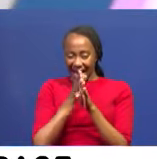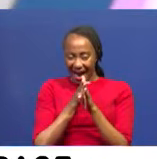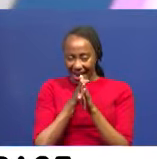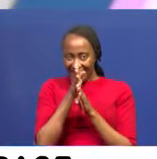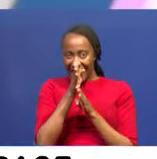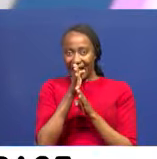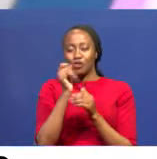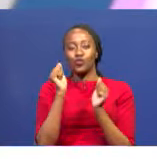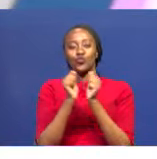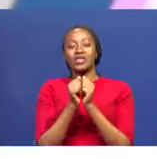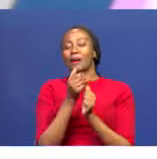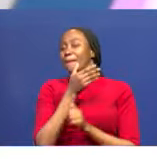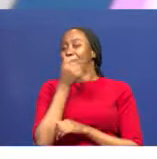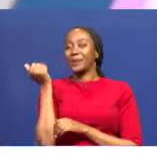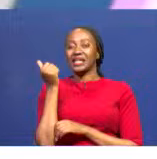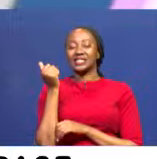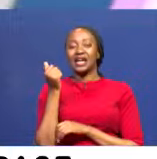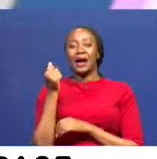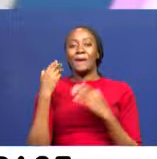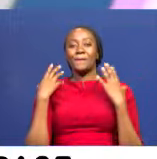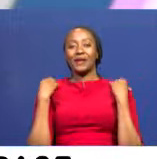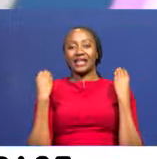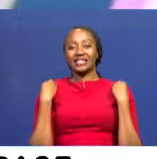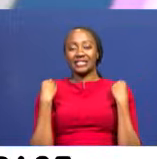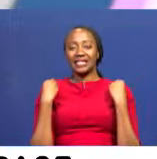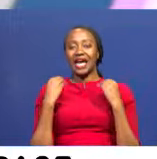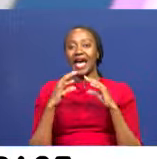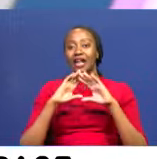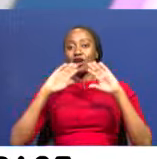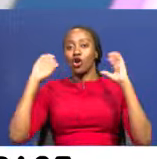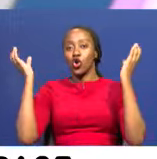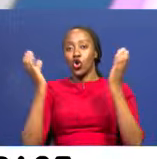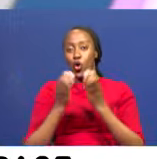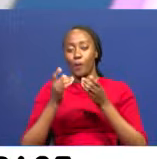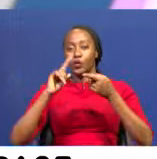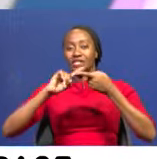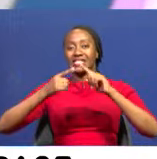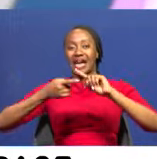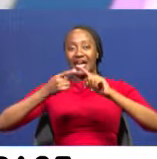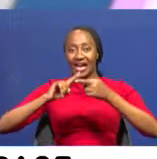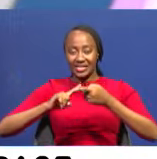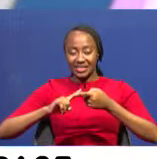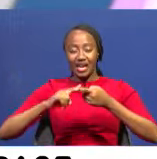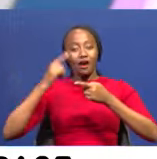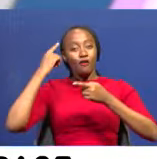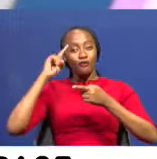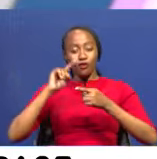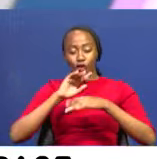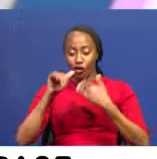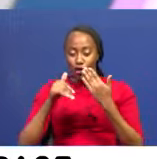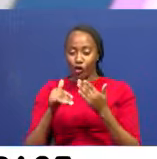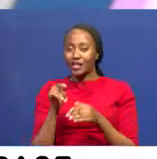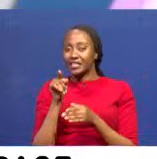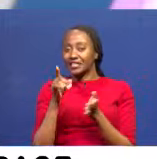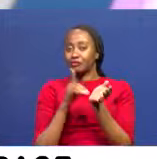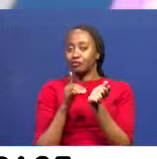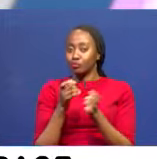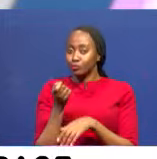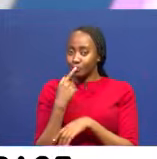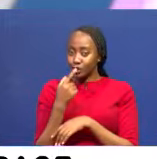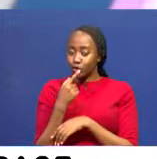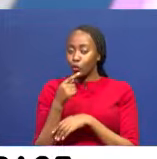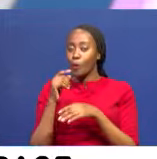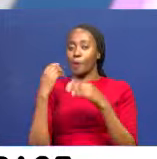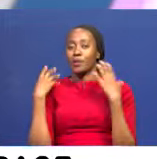one, best practices, and number two, global standards that allow the pharmacists to actually practice in the areas.